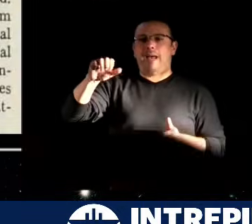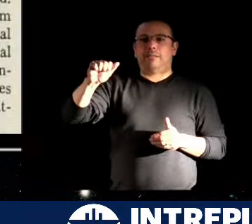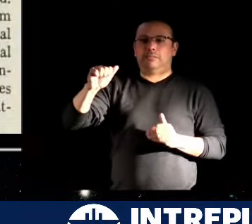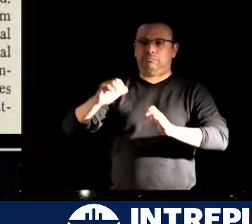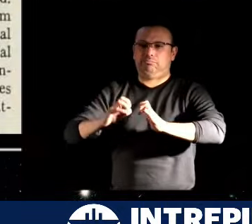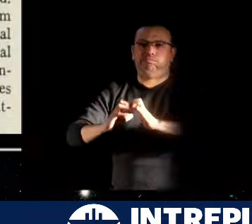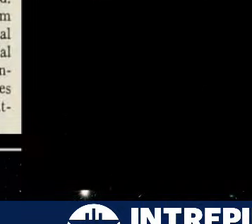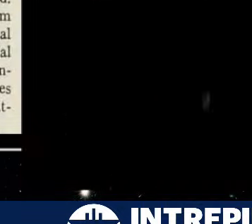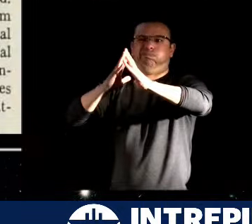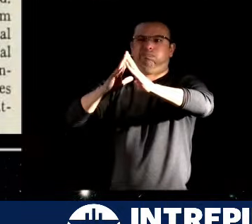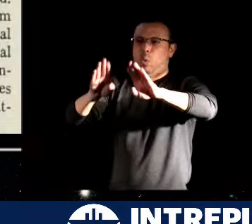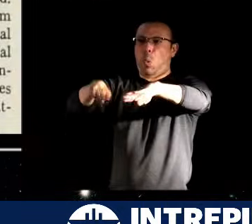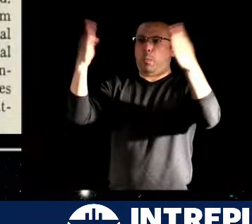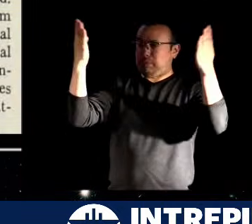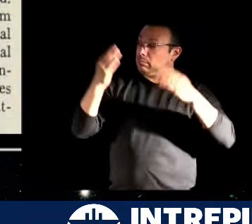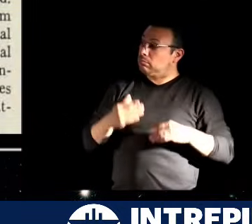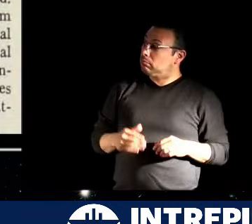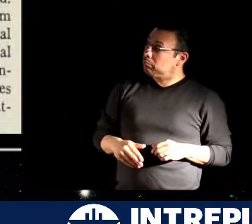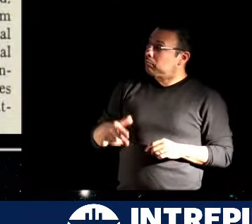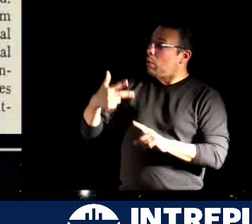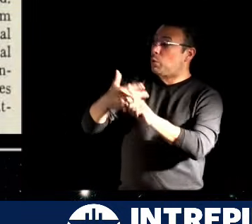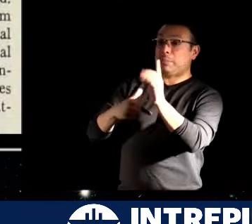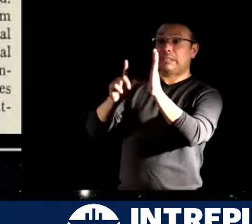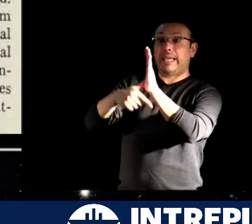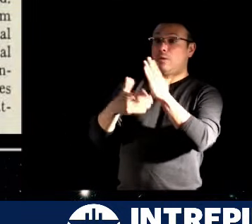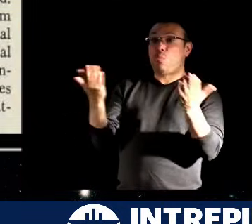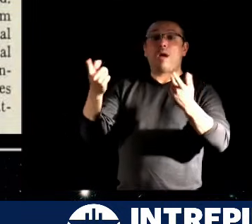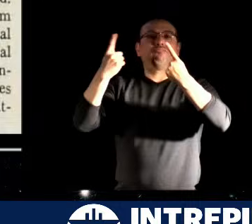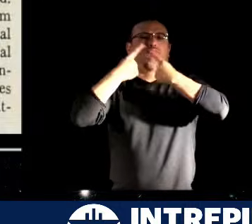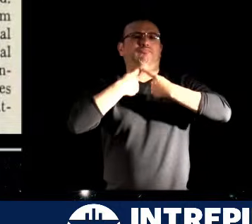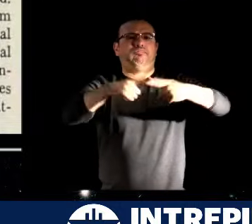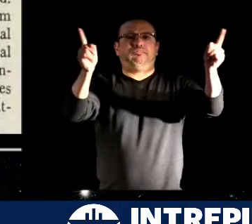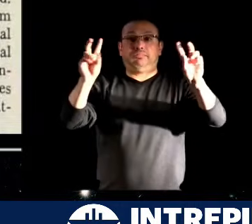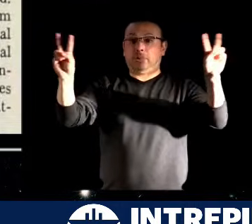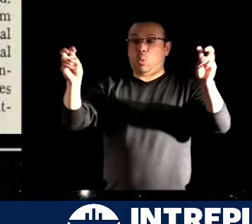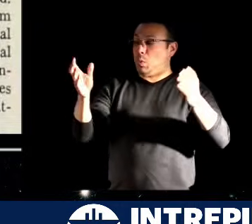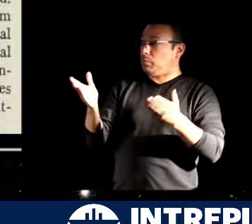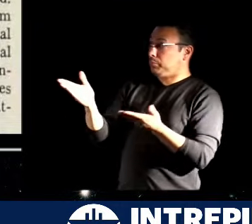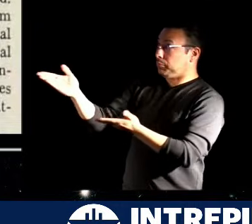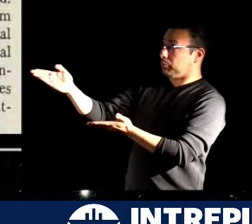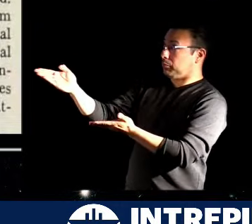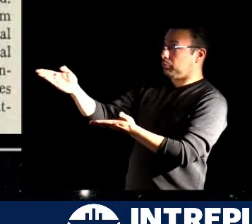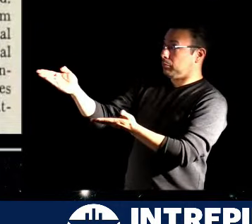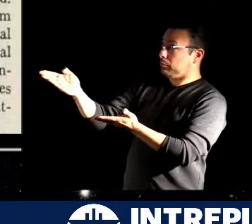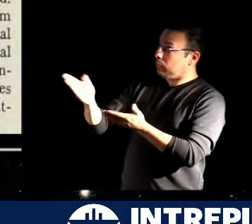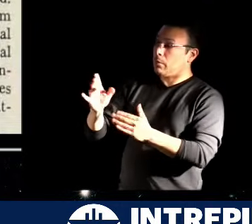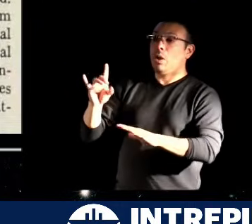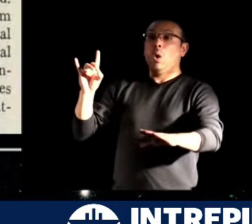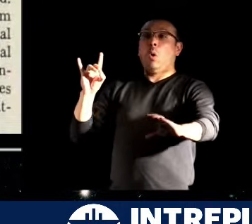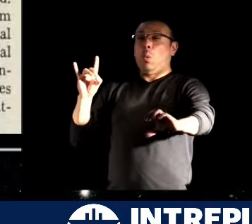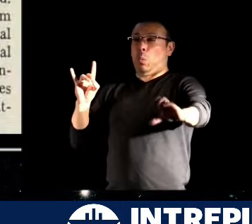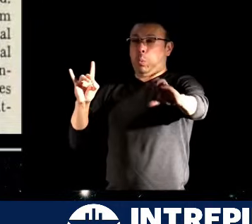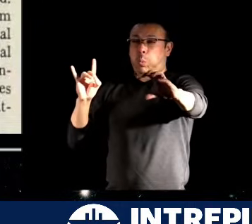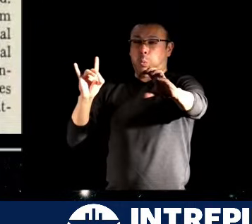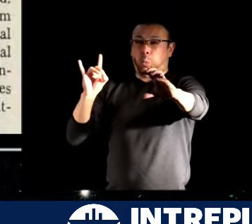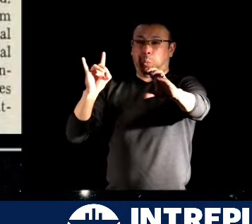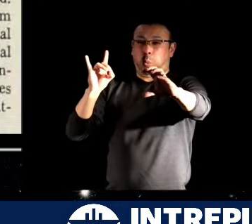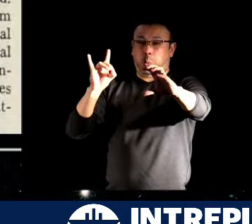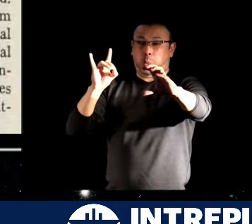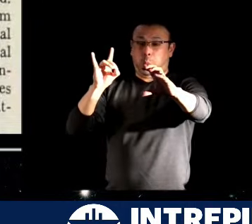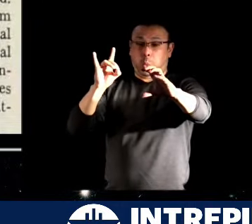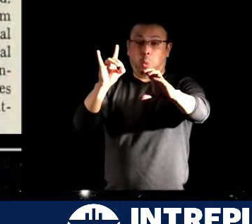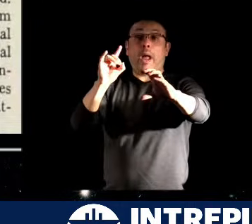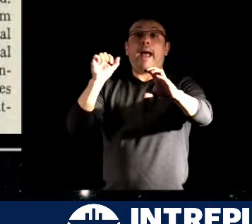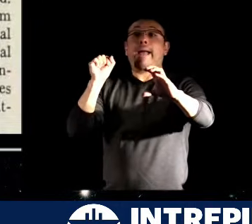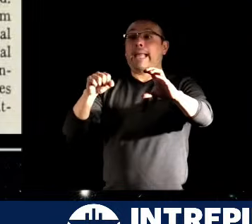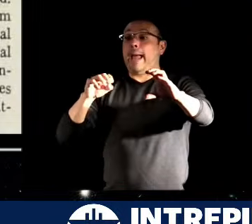And just 3 months after that, there was an announcement, and I quote, "A solar probe to pass inside the orbit